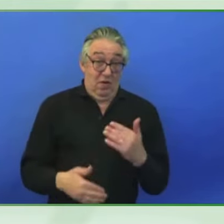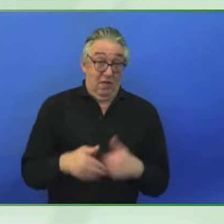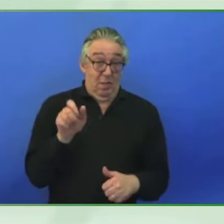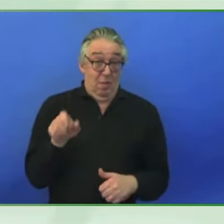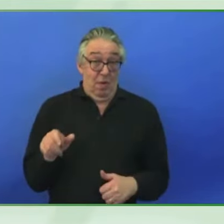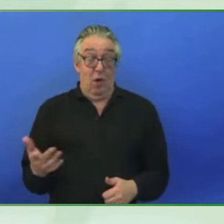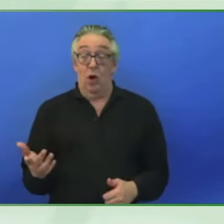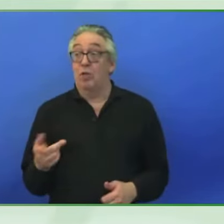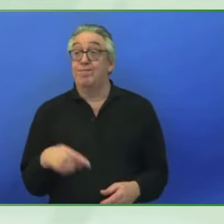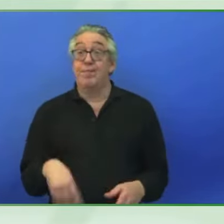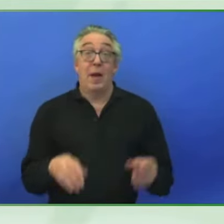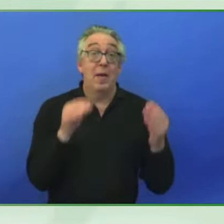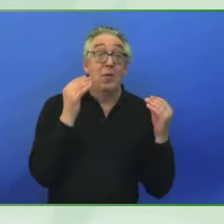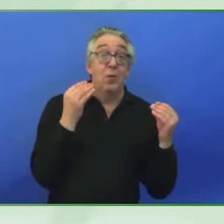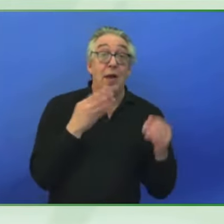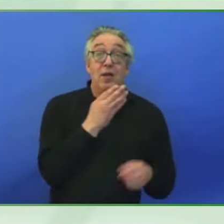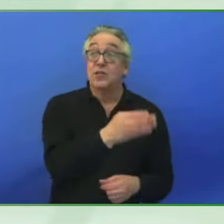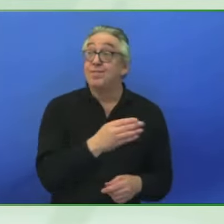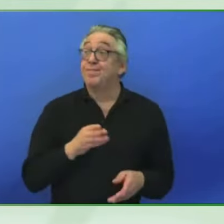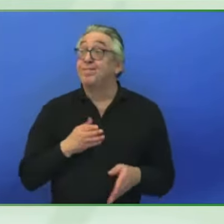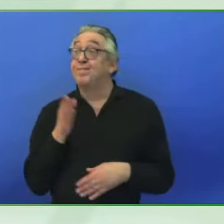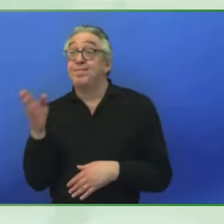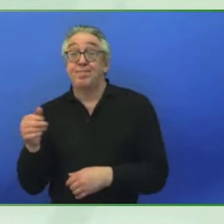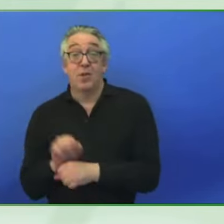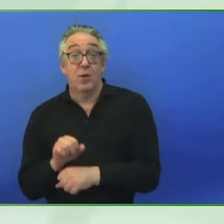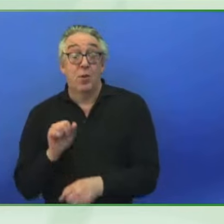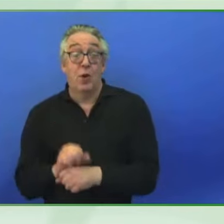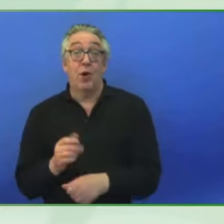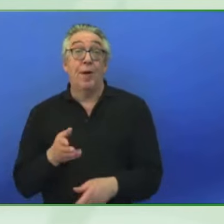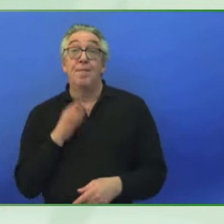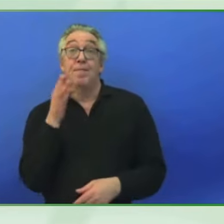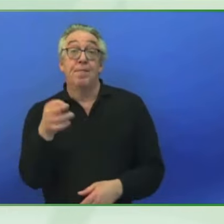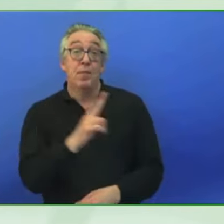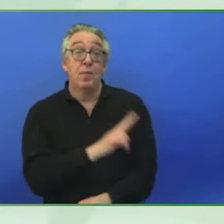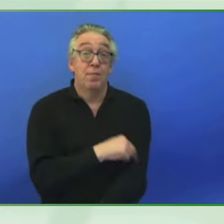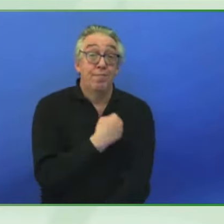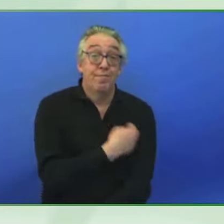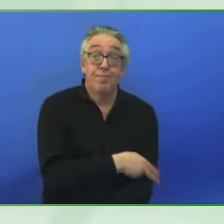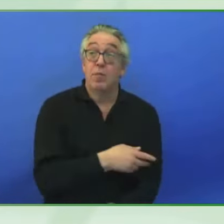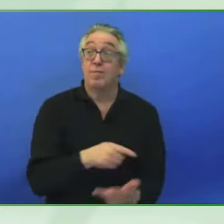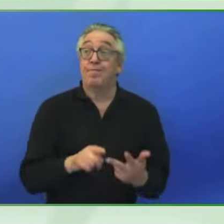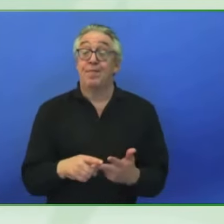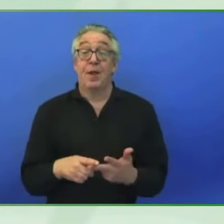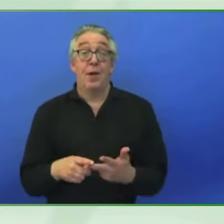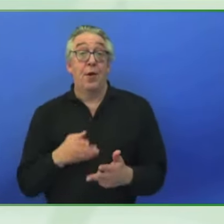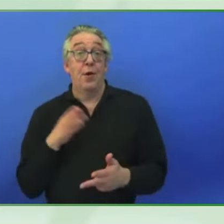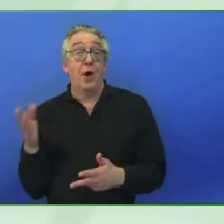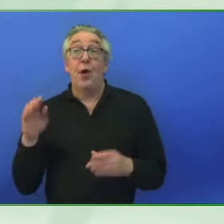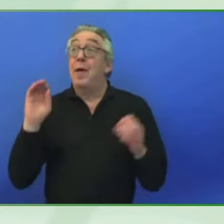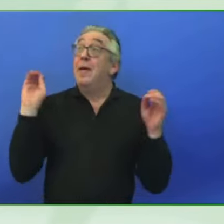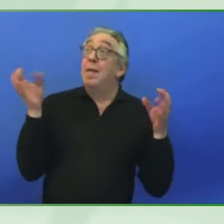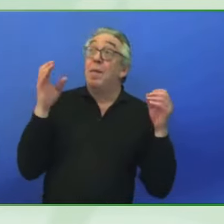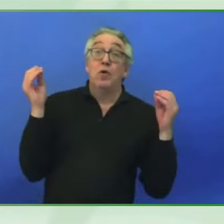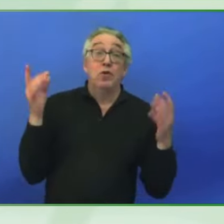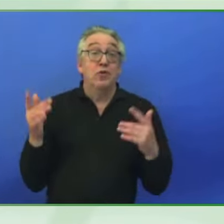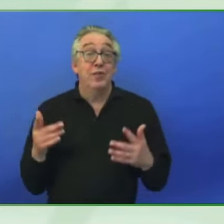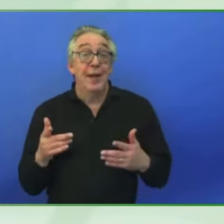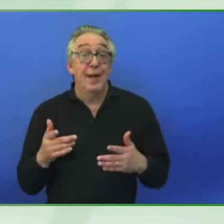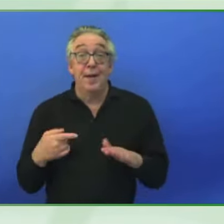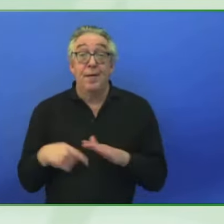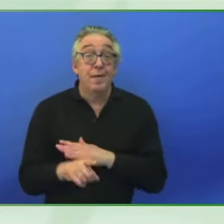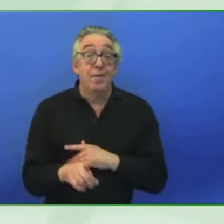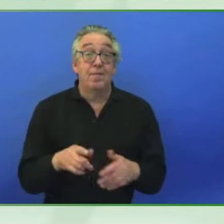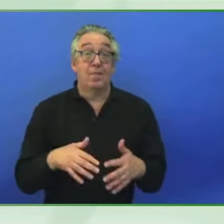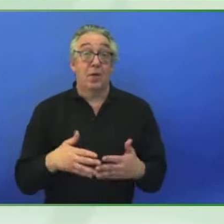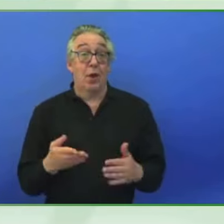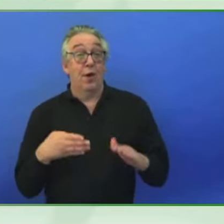education or employment, healthcare, financial security, emergency response, access to justice, social